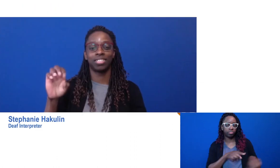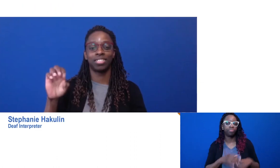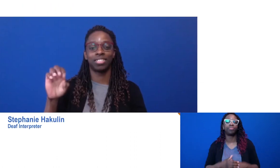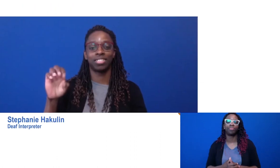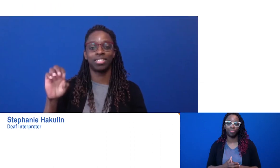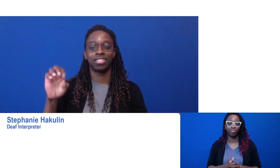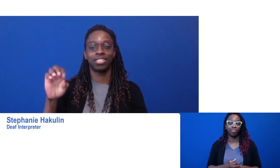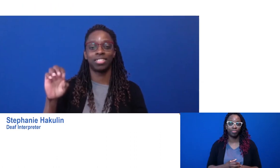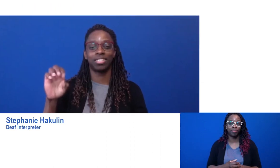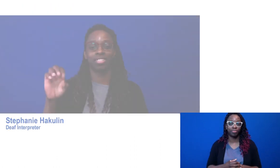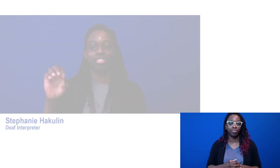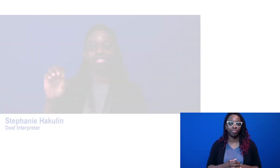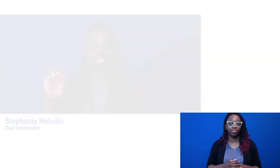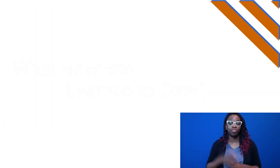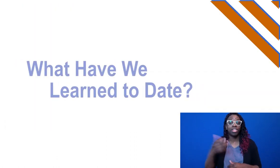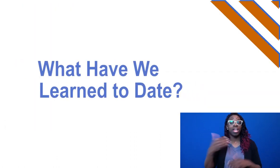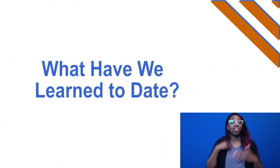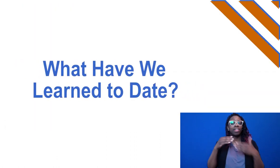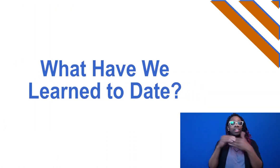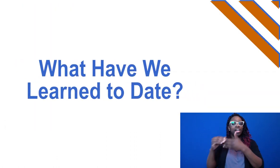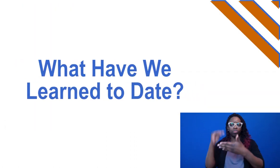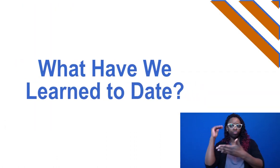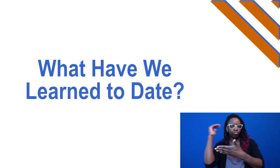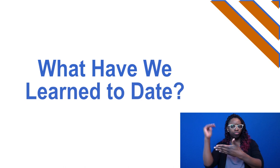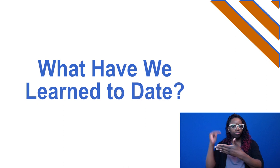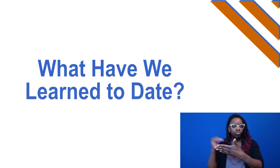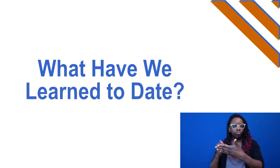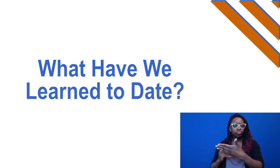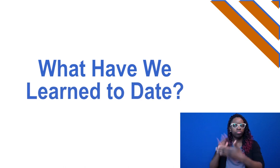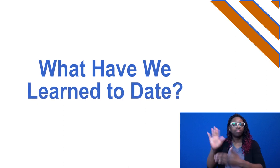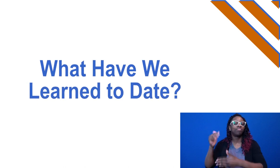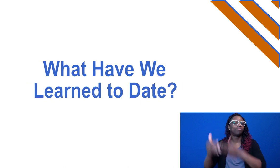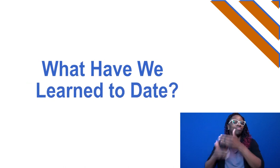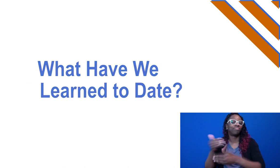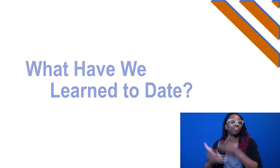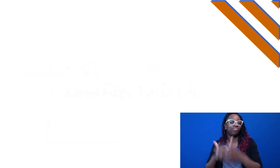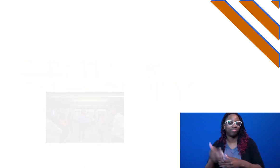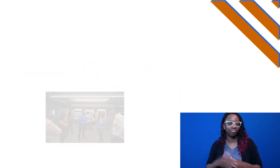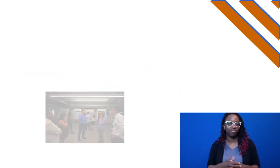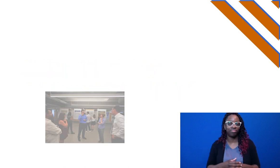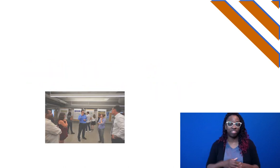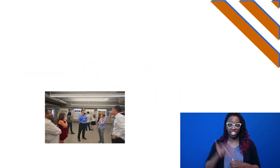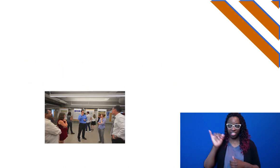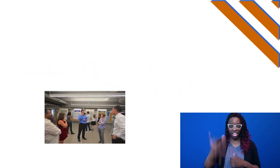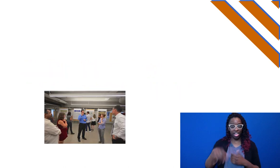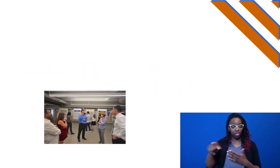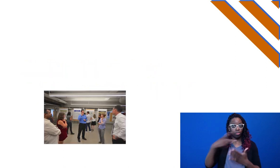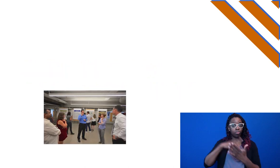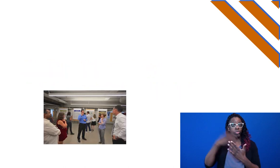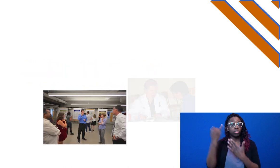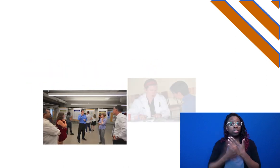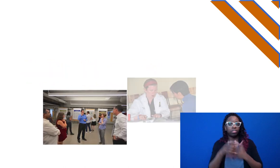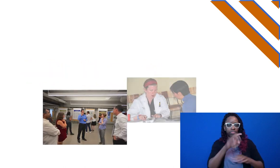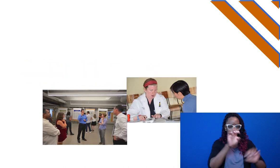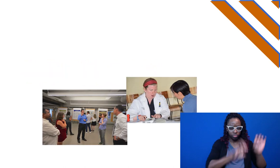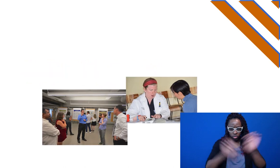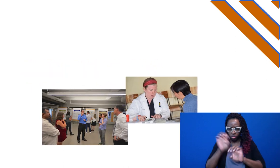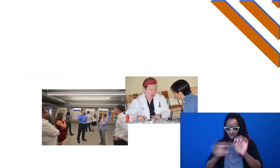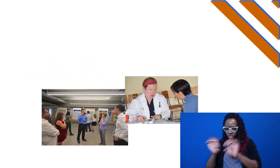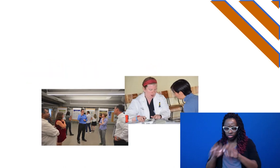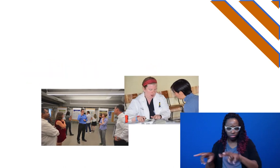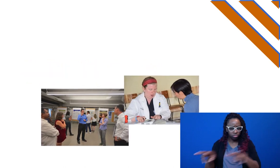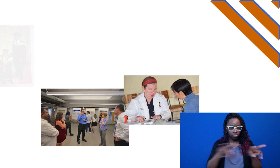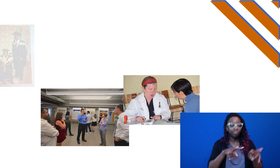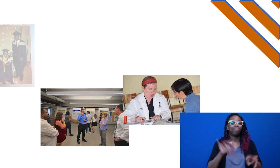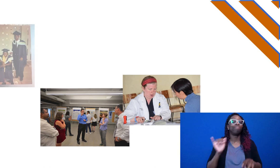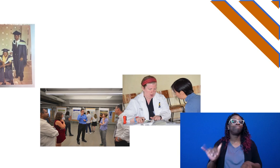host guides you through the stories. What have we learned to date? We've learned from formative evaluations that our